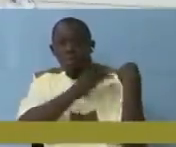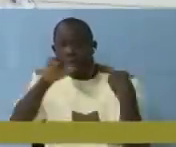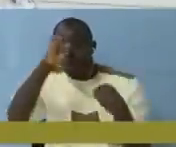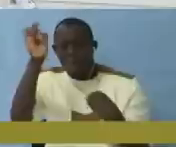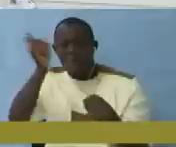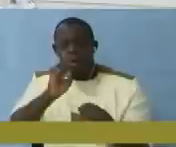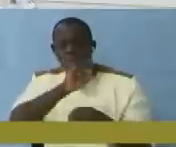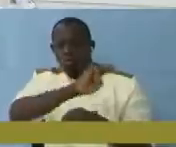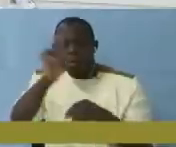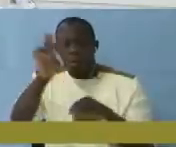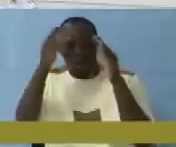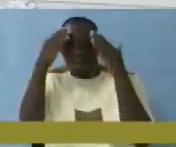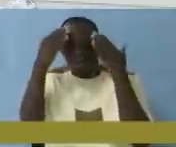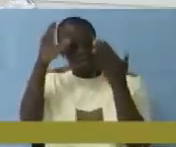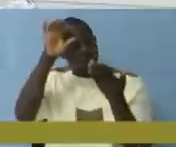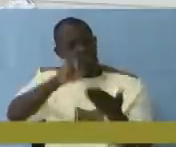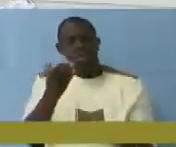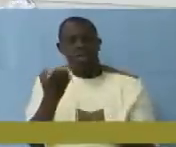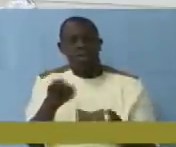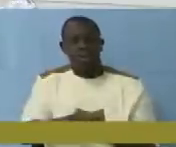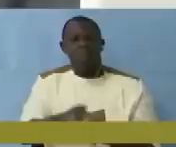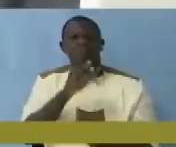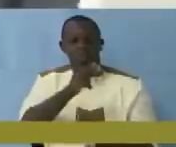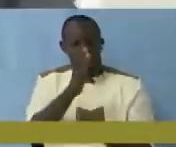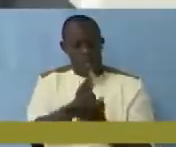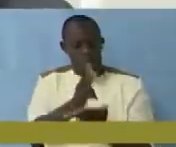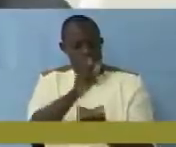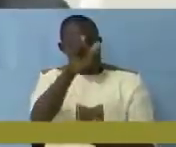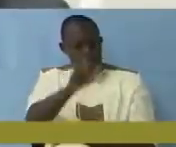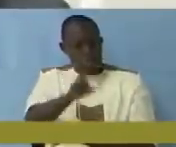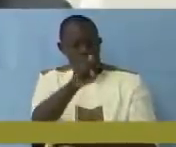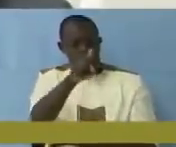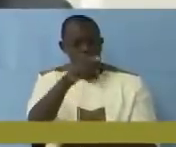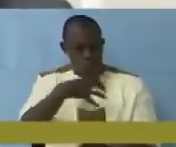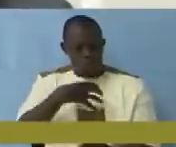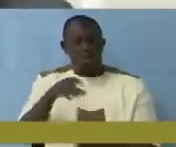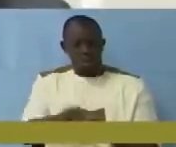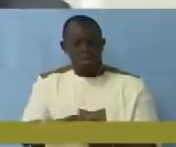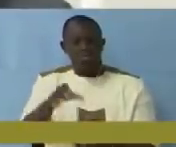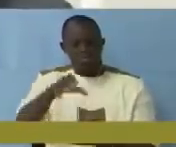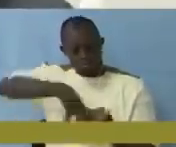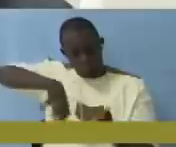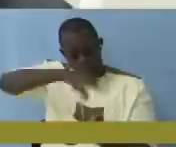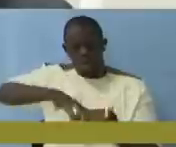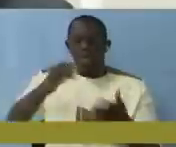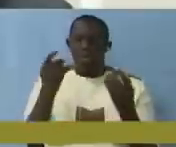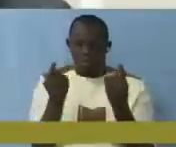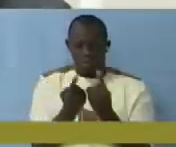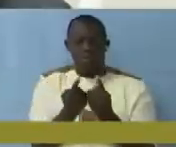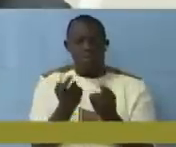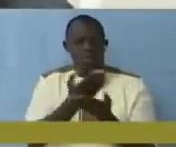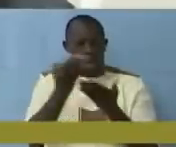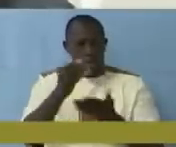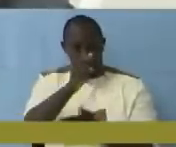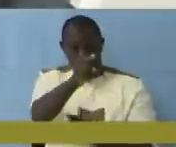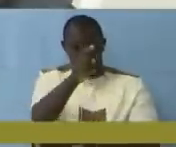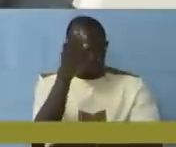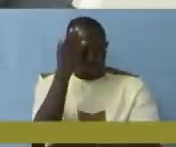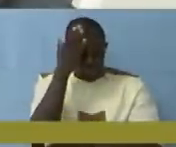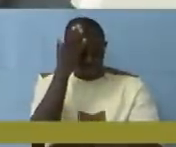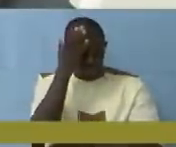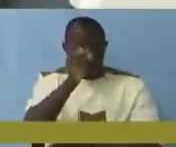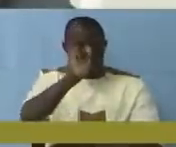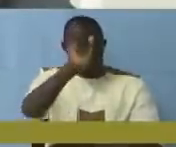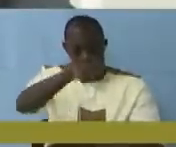Mr. Witness, I put it to you that you're trying to muddy the waters because you know that it was your unit that